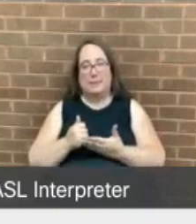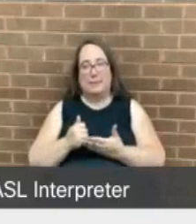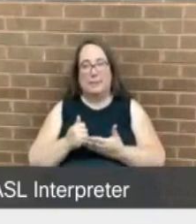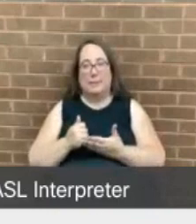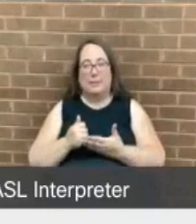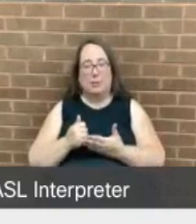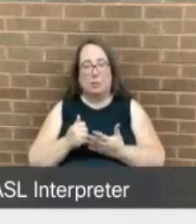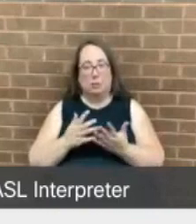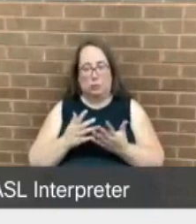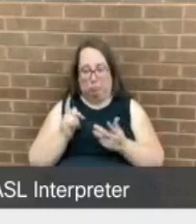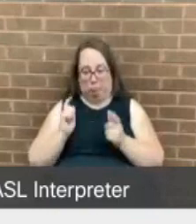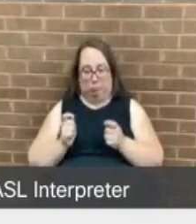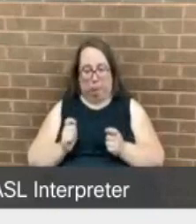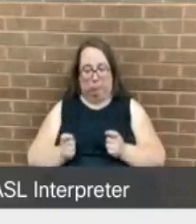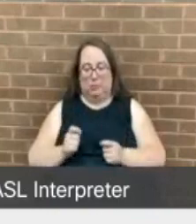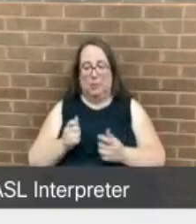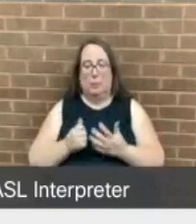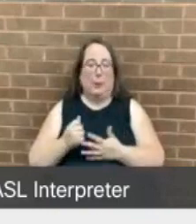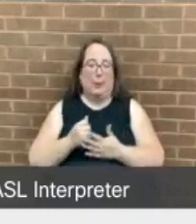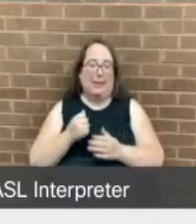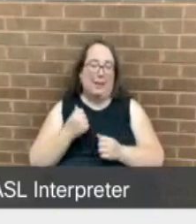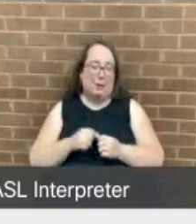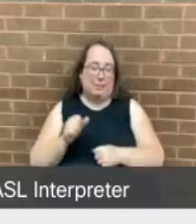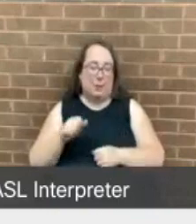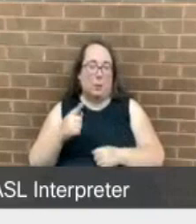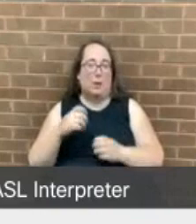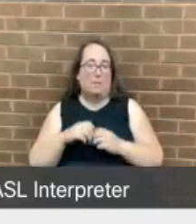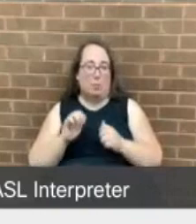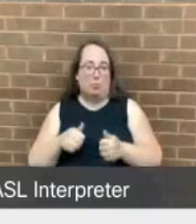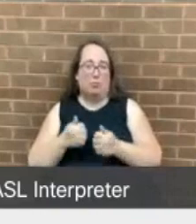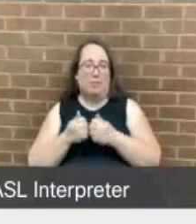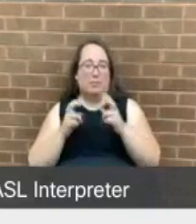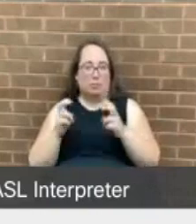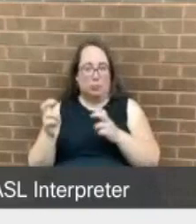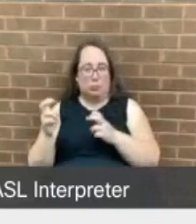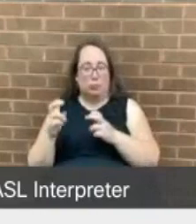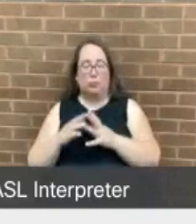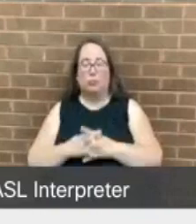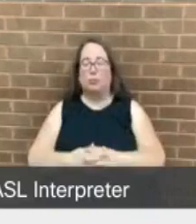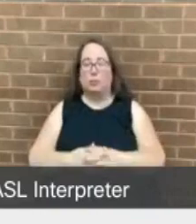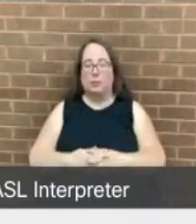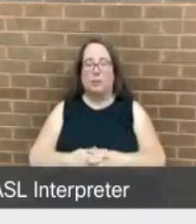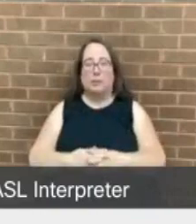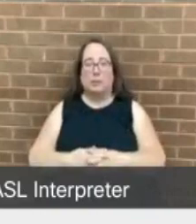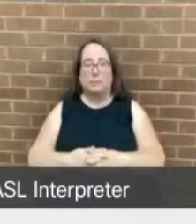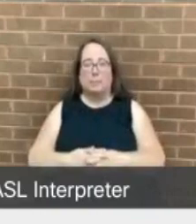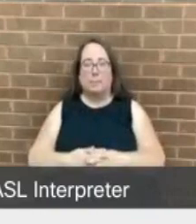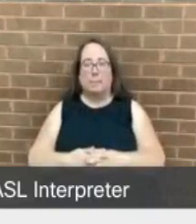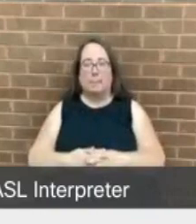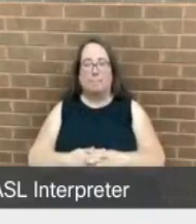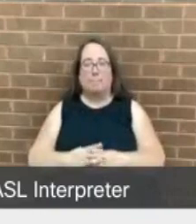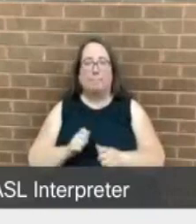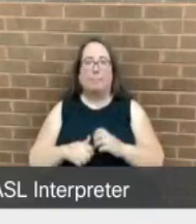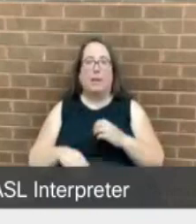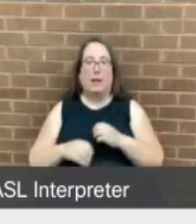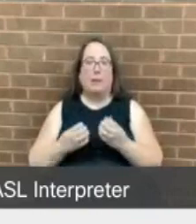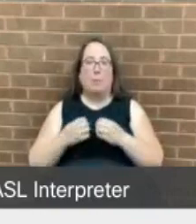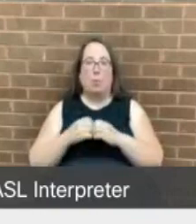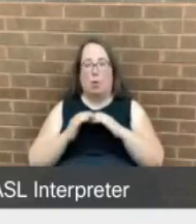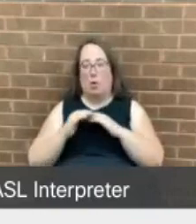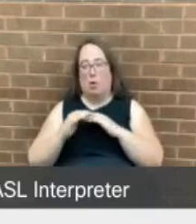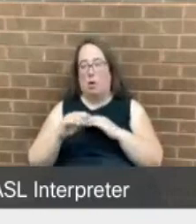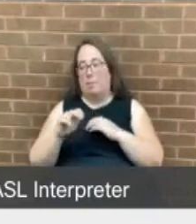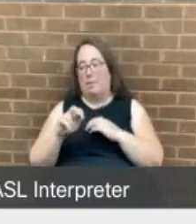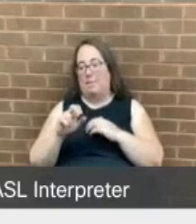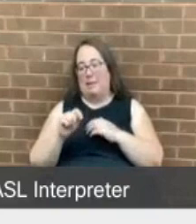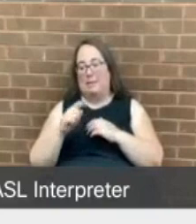to. Absolutely. One of the more challenging issues we have specifically in this part of the state with adding more pavement is trying to manage